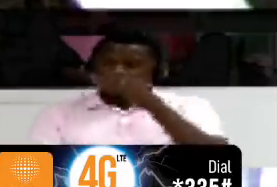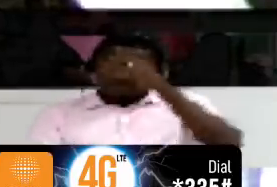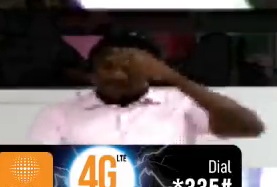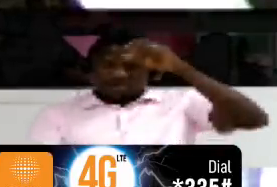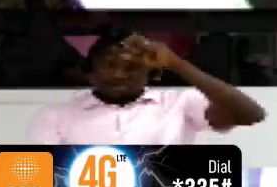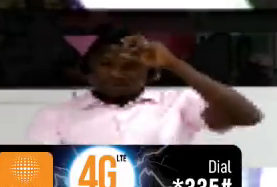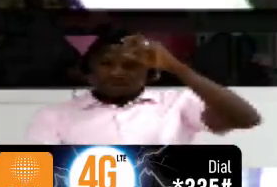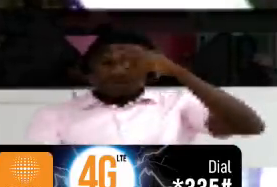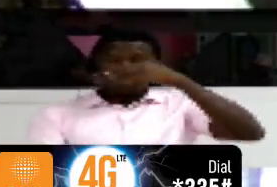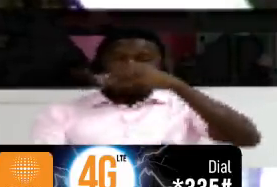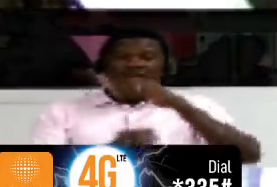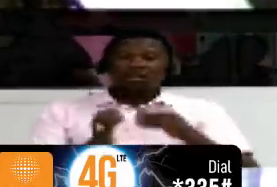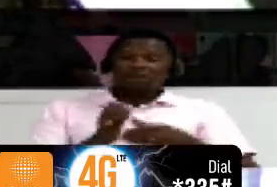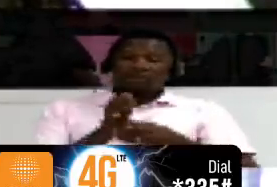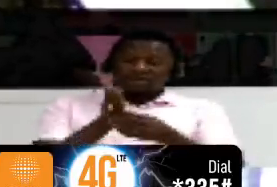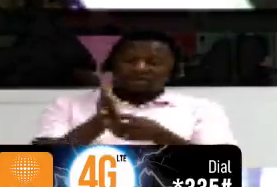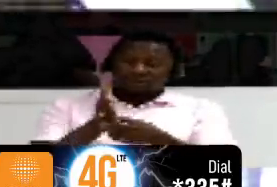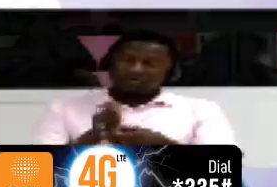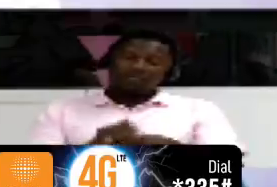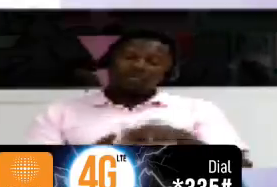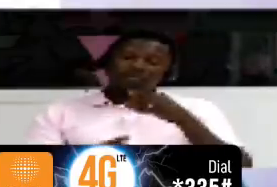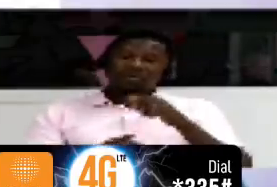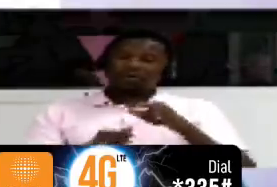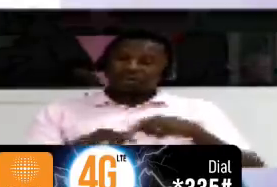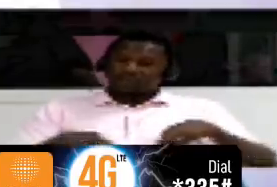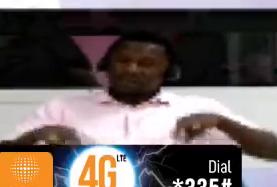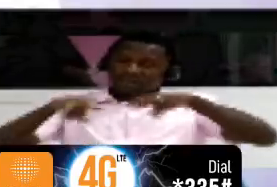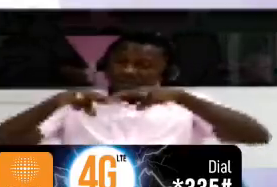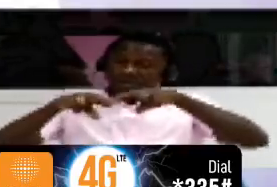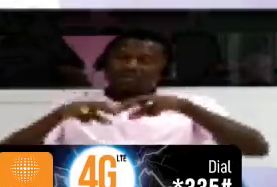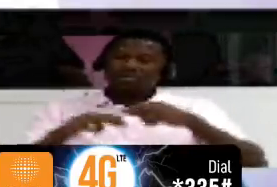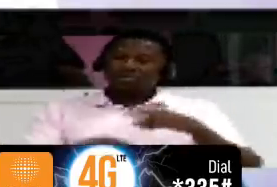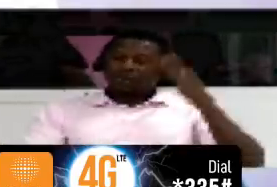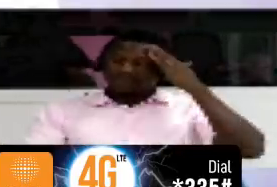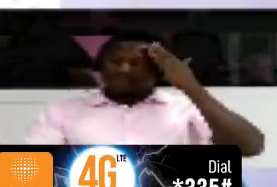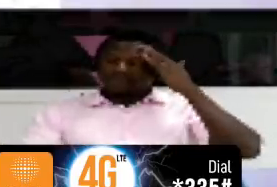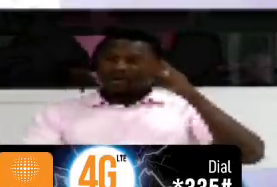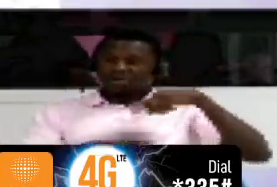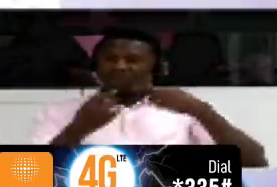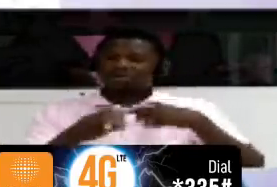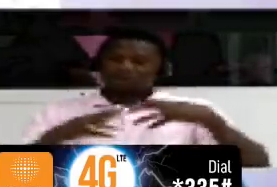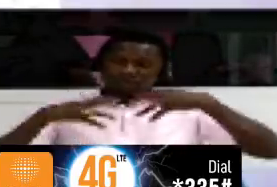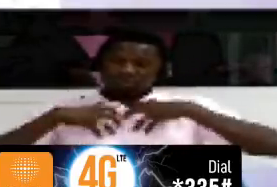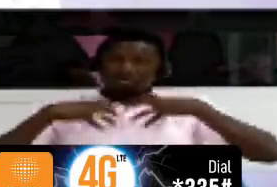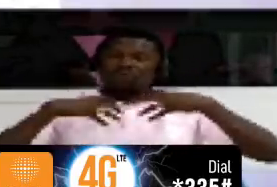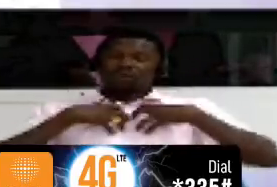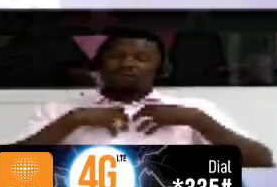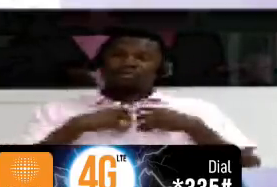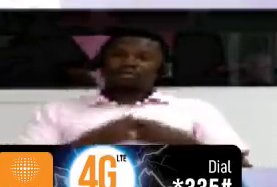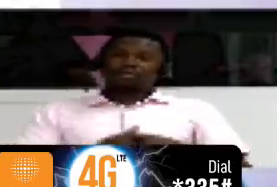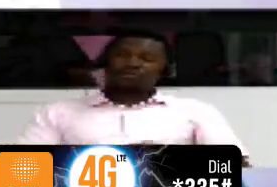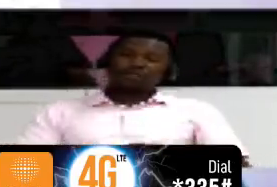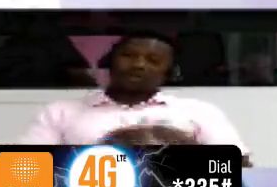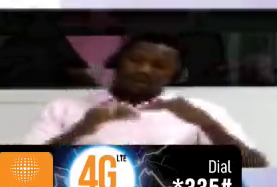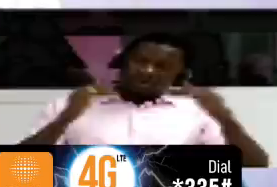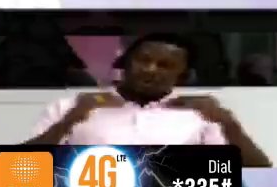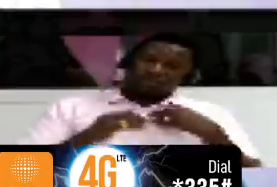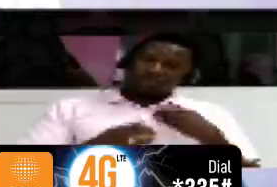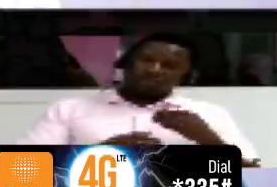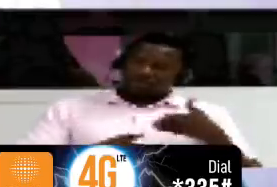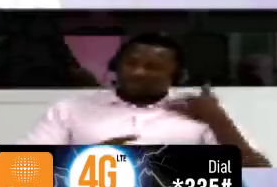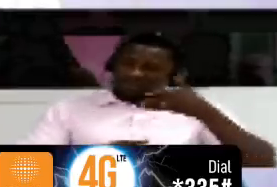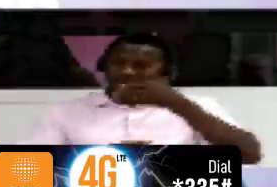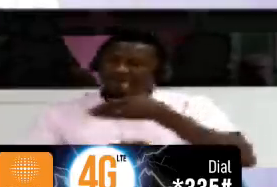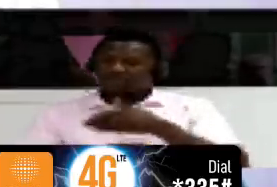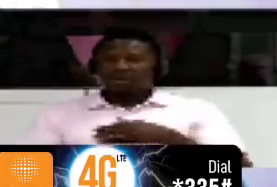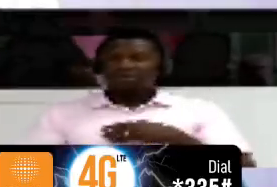division, to know exactly what had happened and equally know about our frustrations and equally to pay condolence to the bereaved